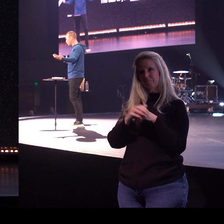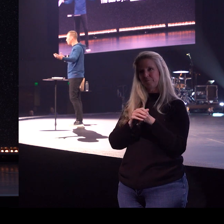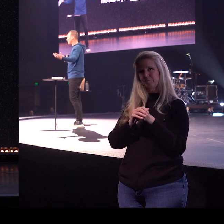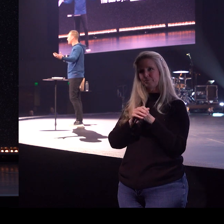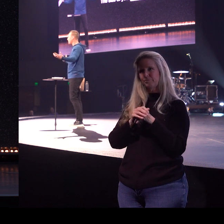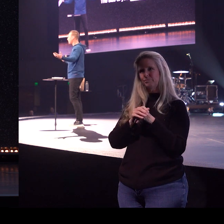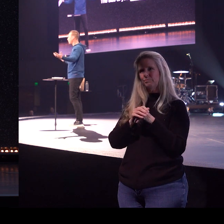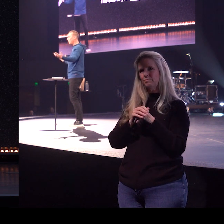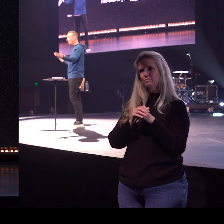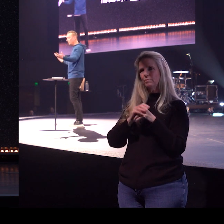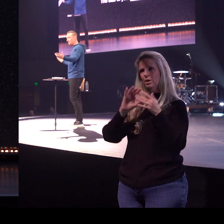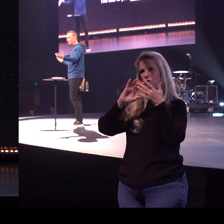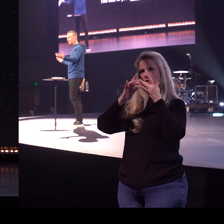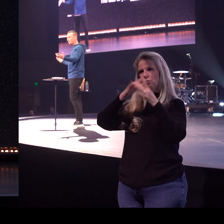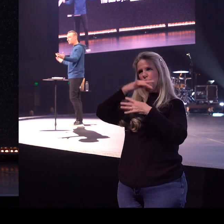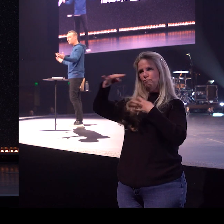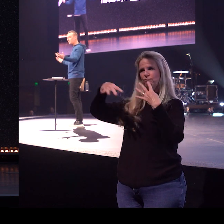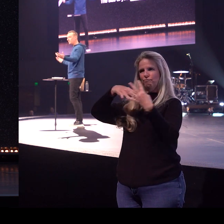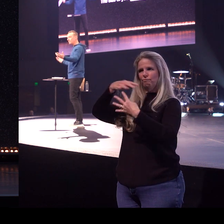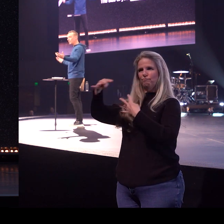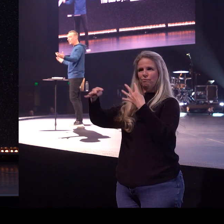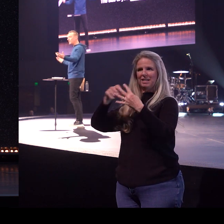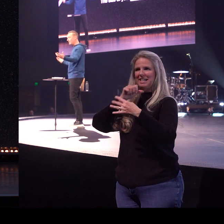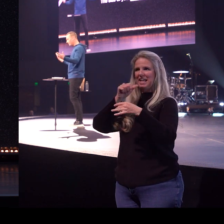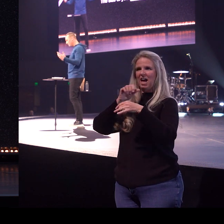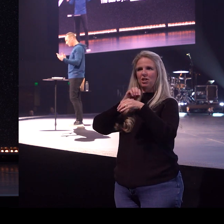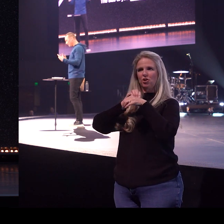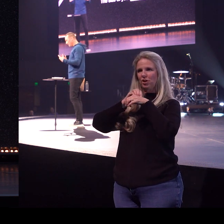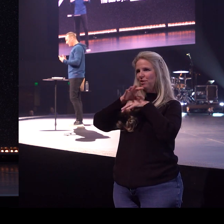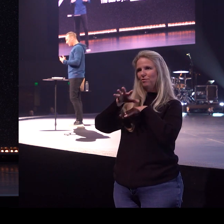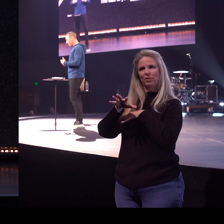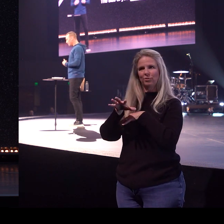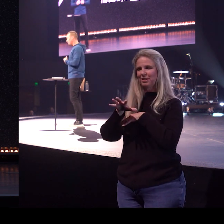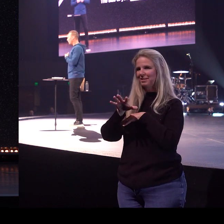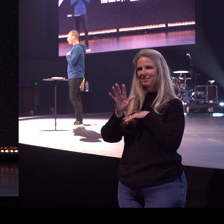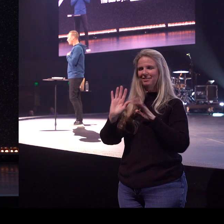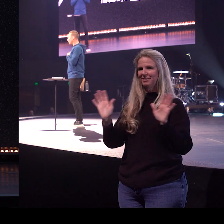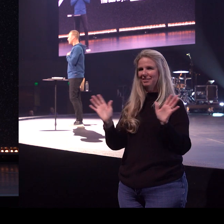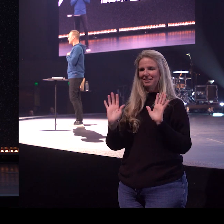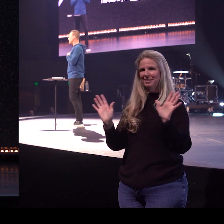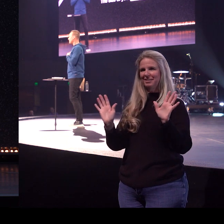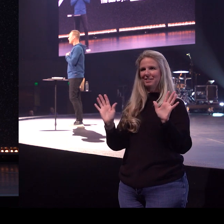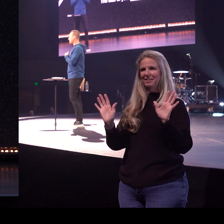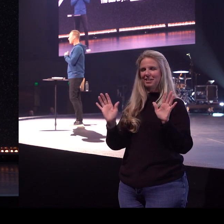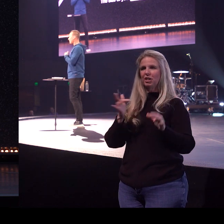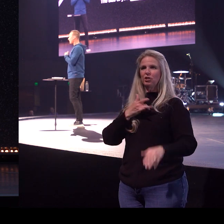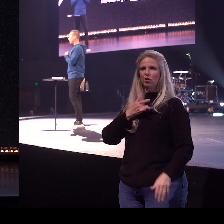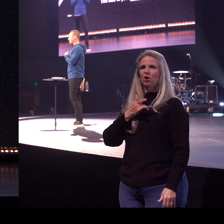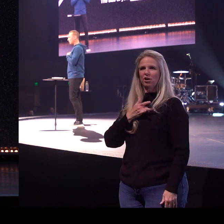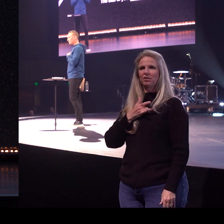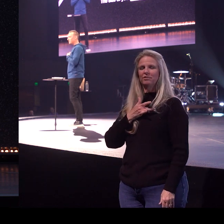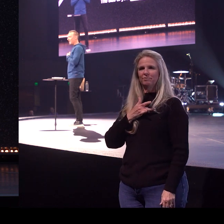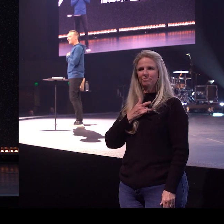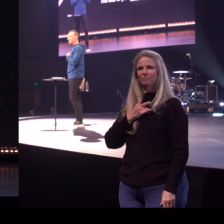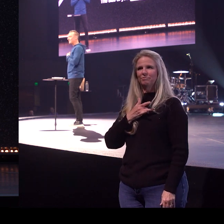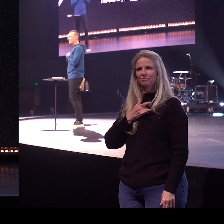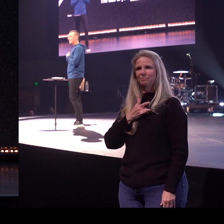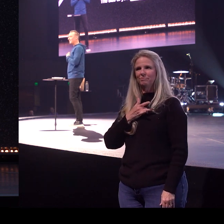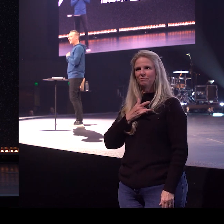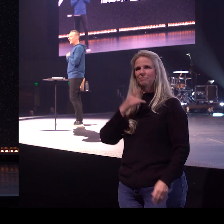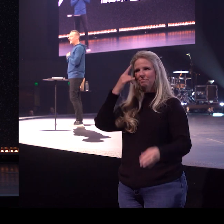doesn't determine the depth of your influence. What does? The size of your heart determines